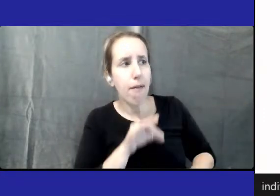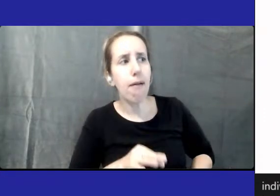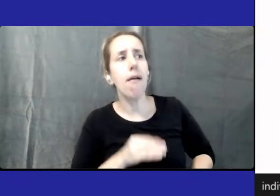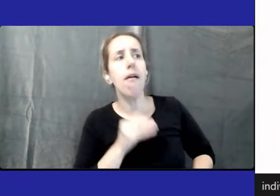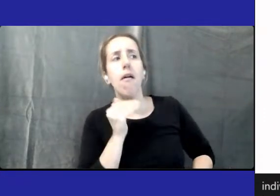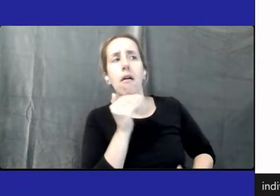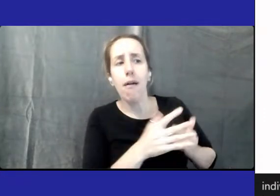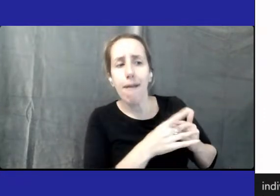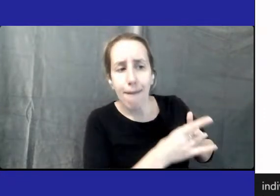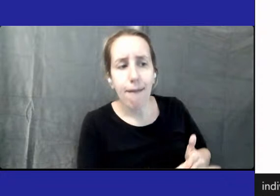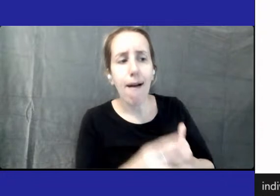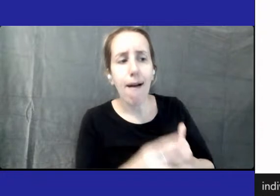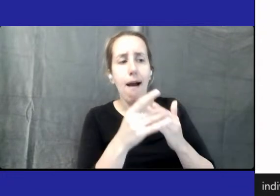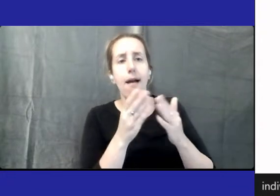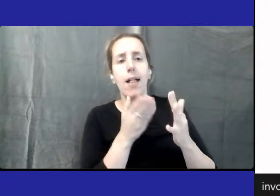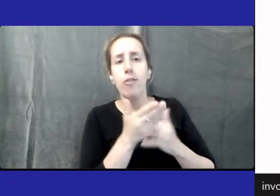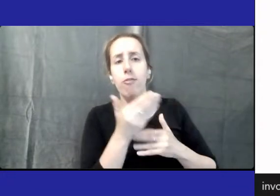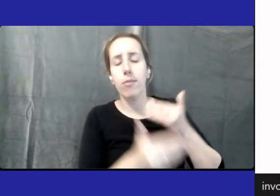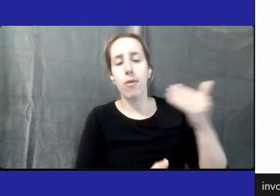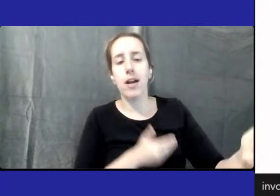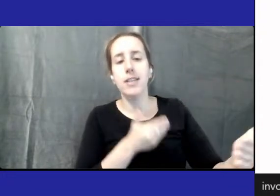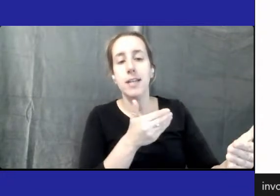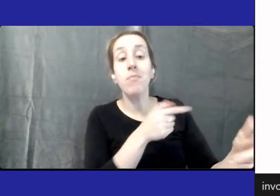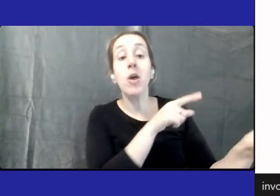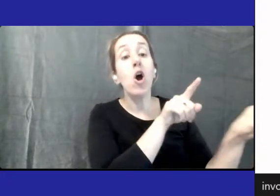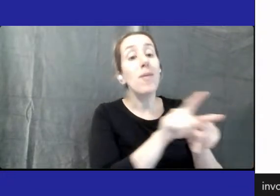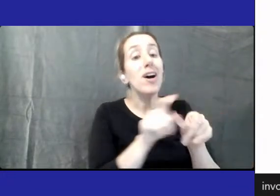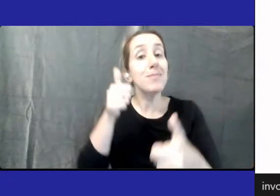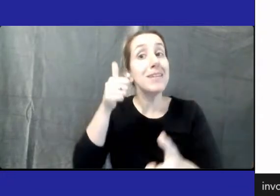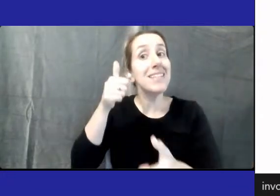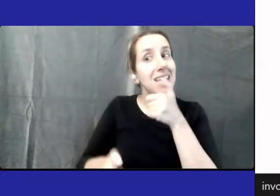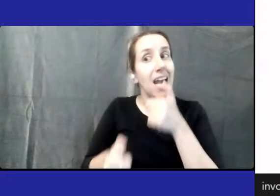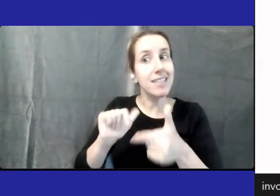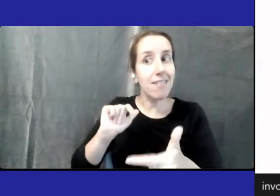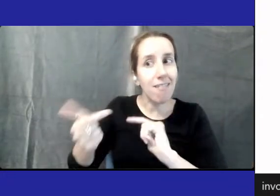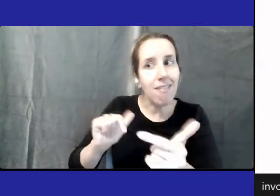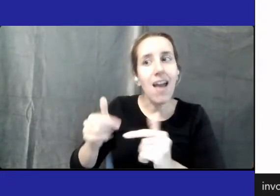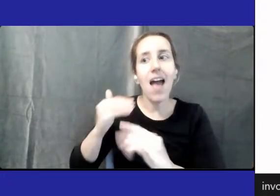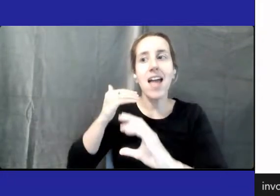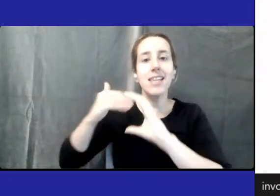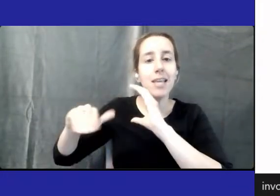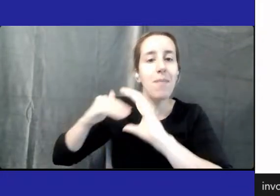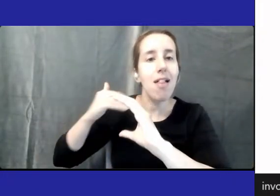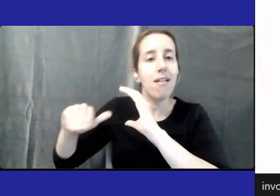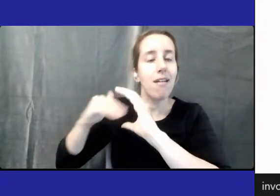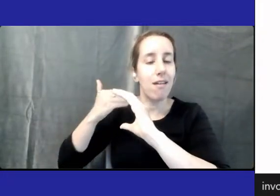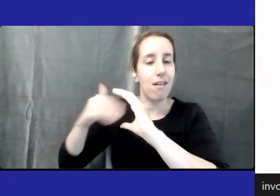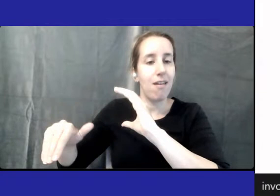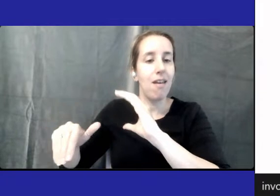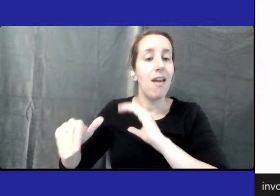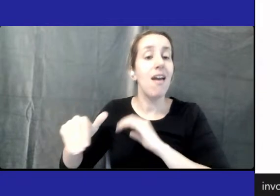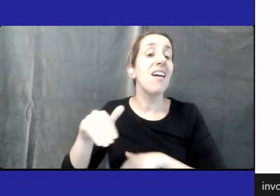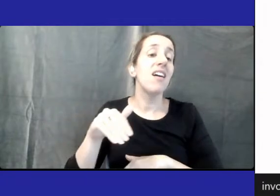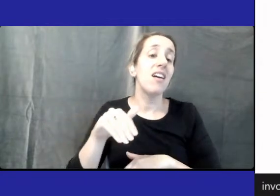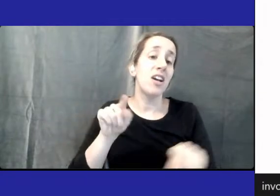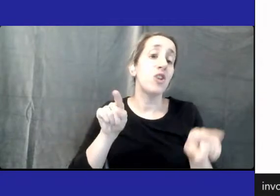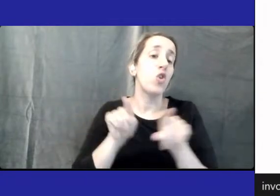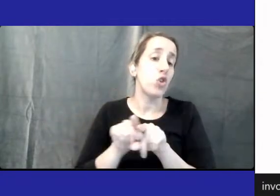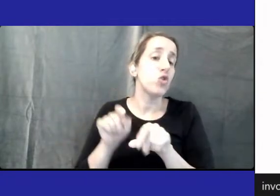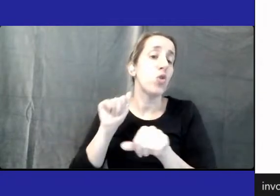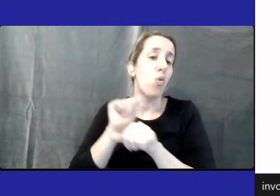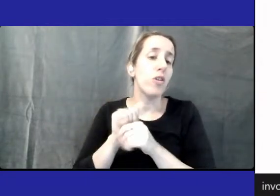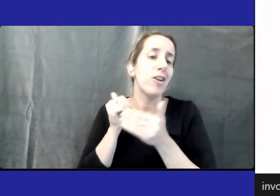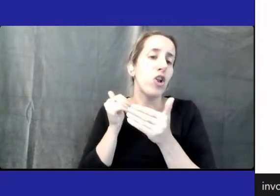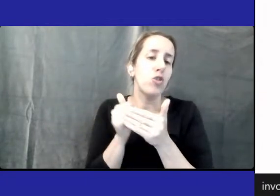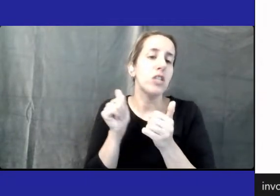been working closely through texting and email campaigns, as well as working very closely with hospital health